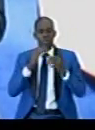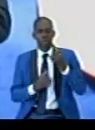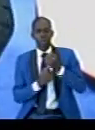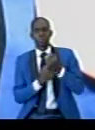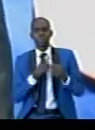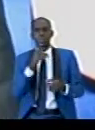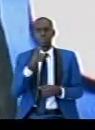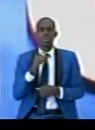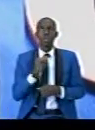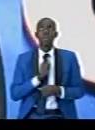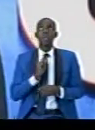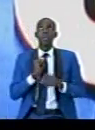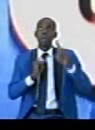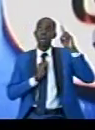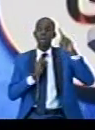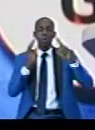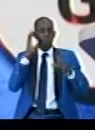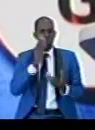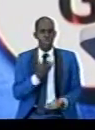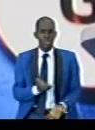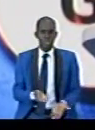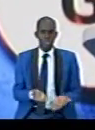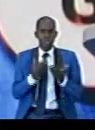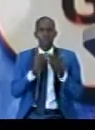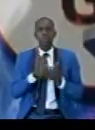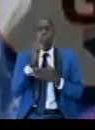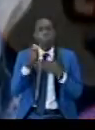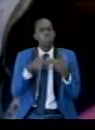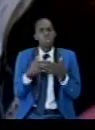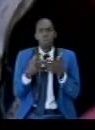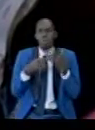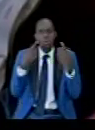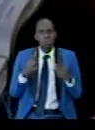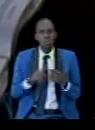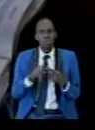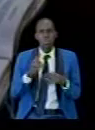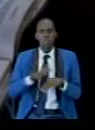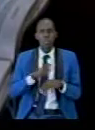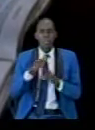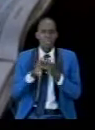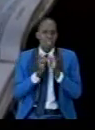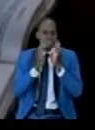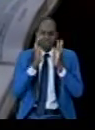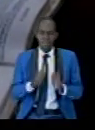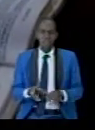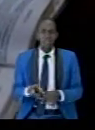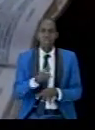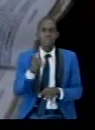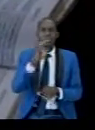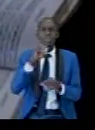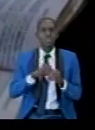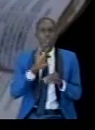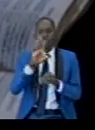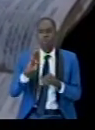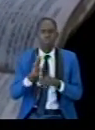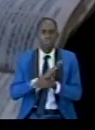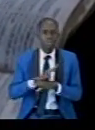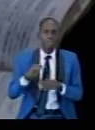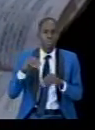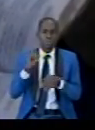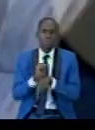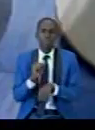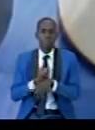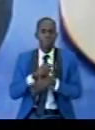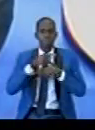you up. No matter what you go through in your Christian journey, in your ministerial journey, in your professional journey, I am